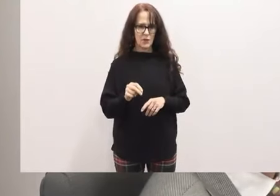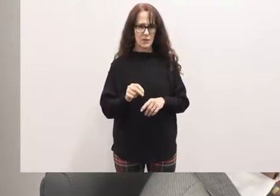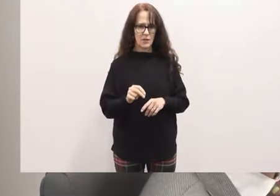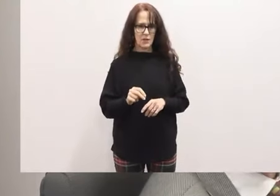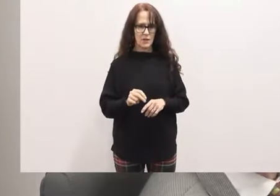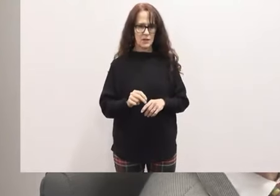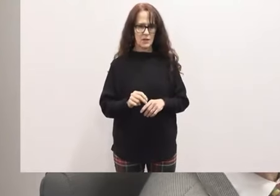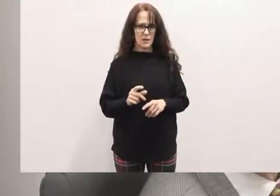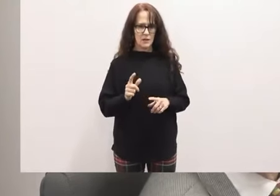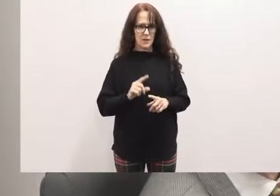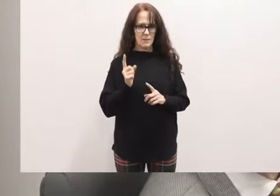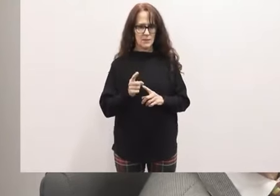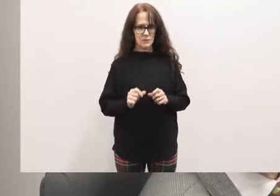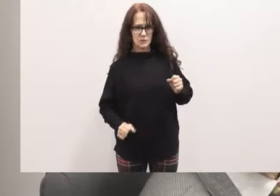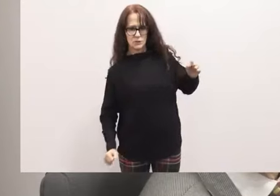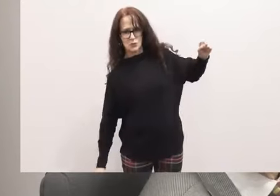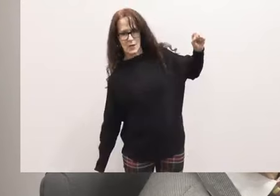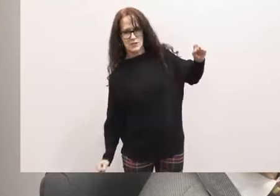little chance to stretch and